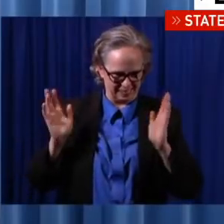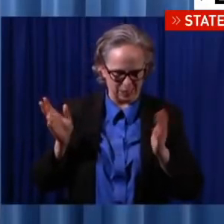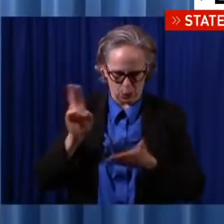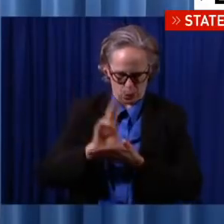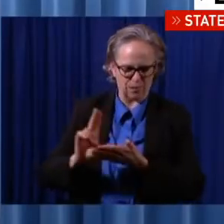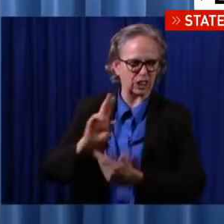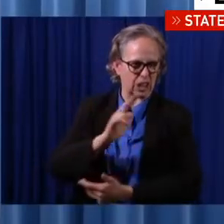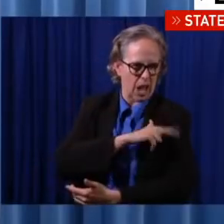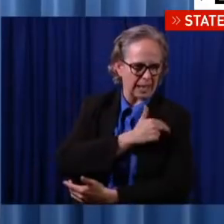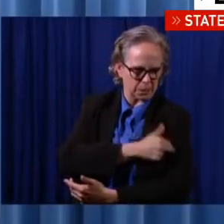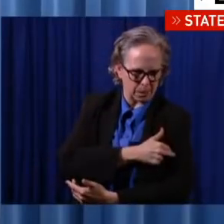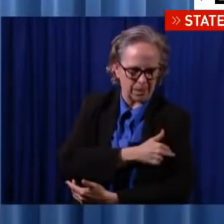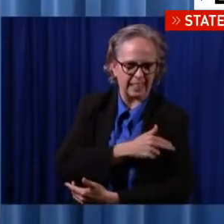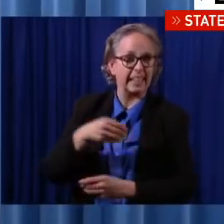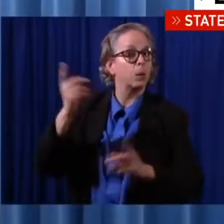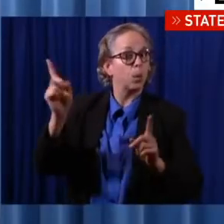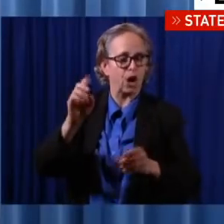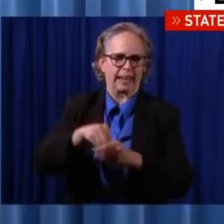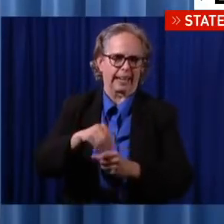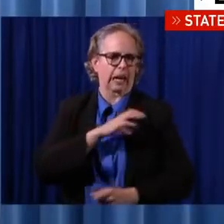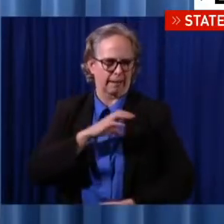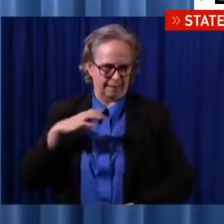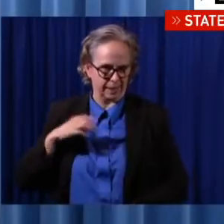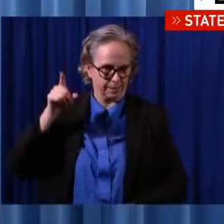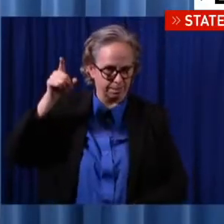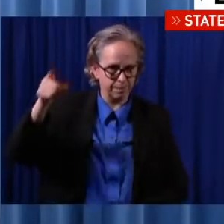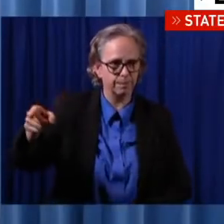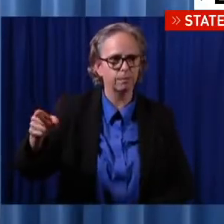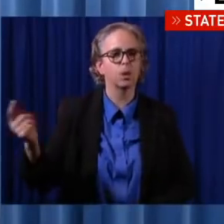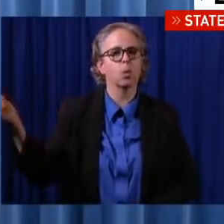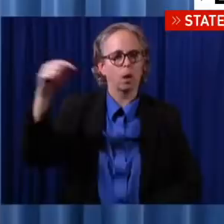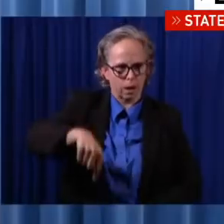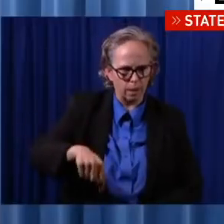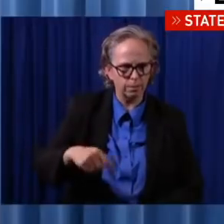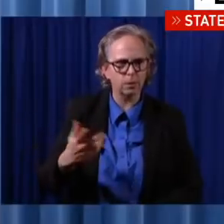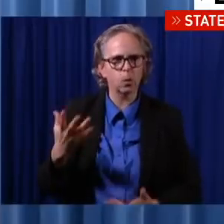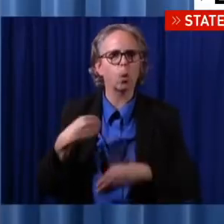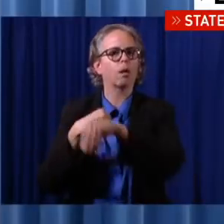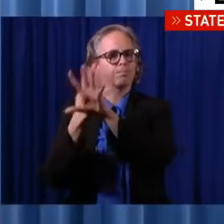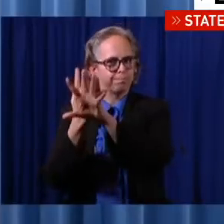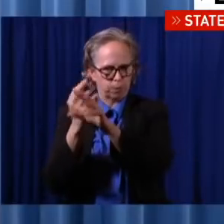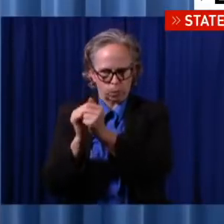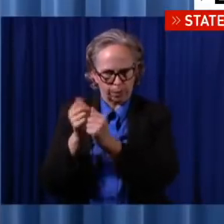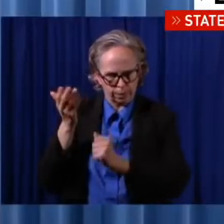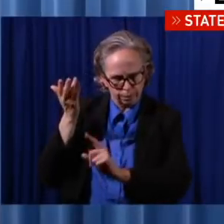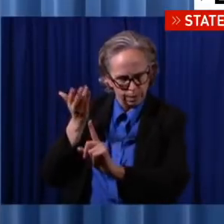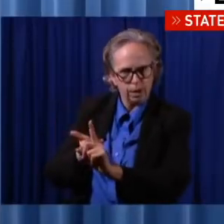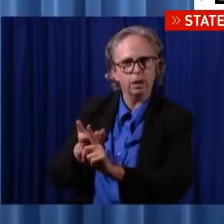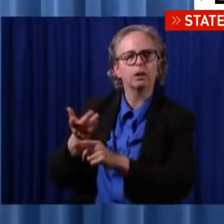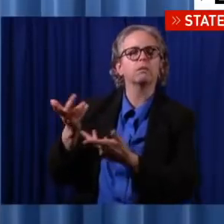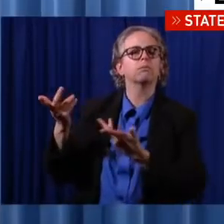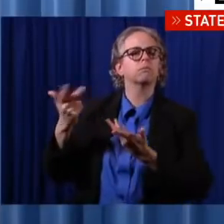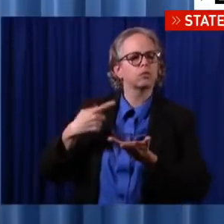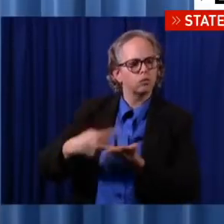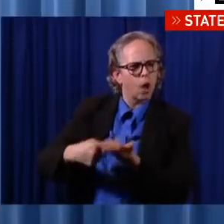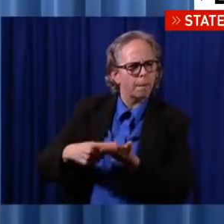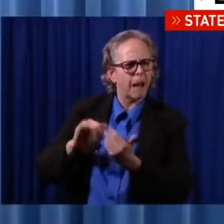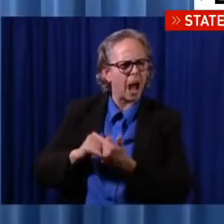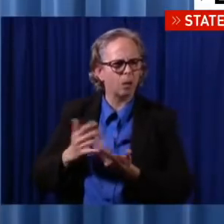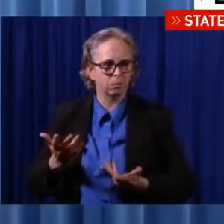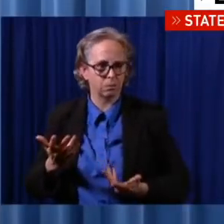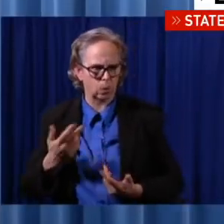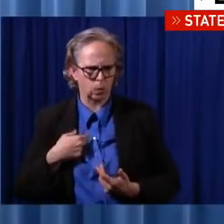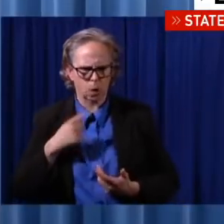She's going to Skype in, and she's going to talk about a troubling new trend that I actually read an article